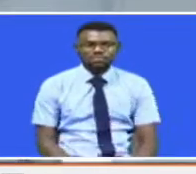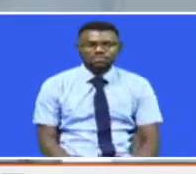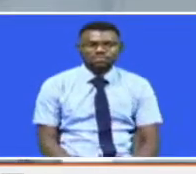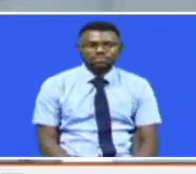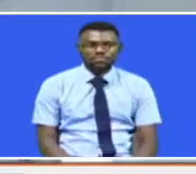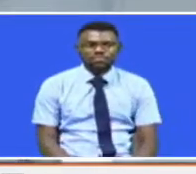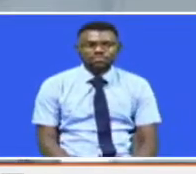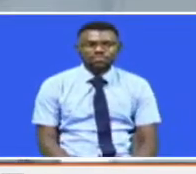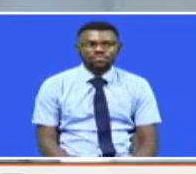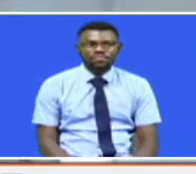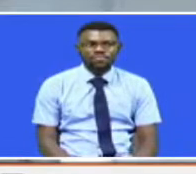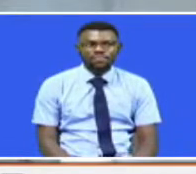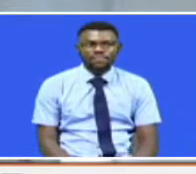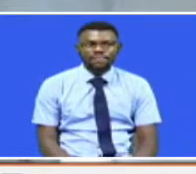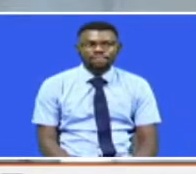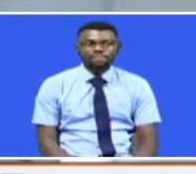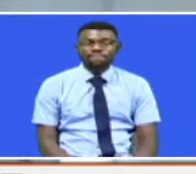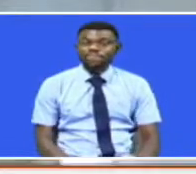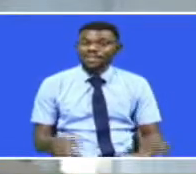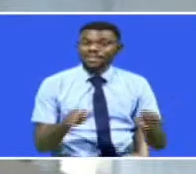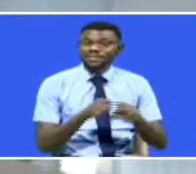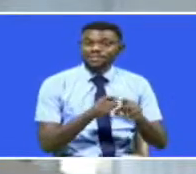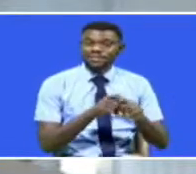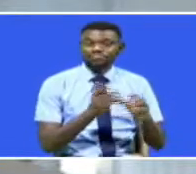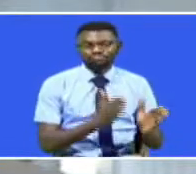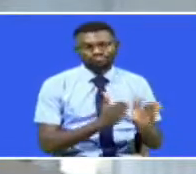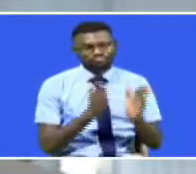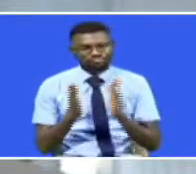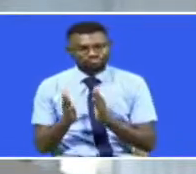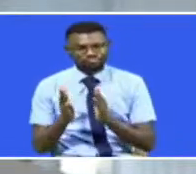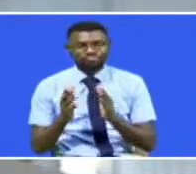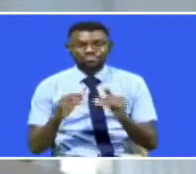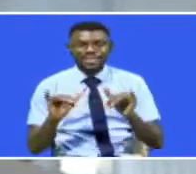Now let's shift our focus to news across the globe, and